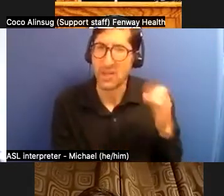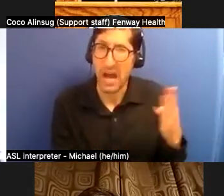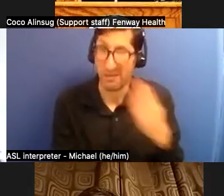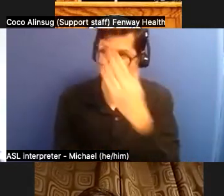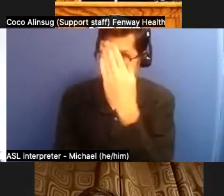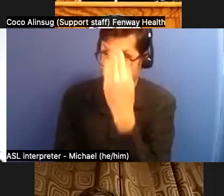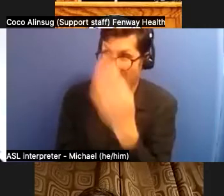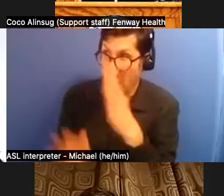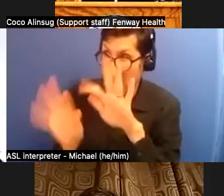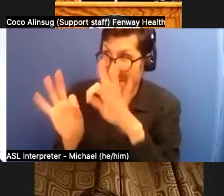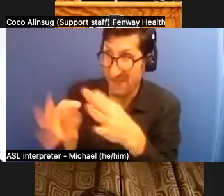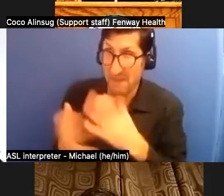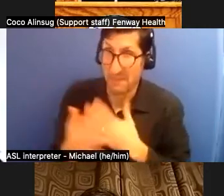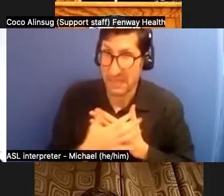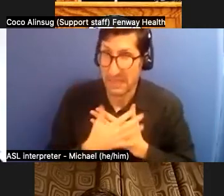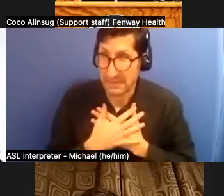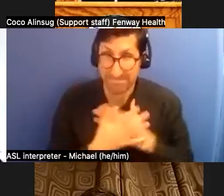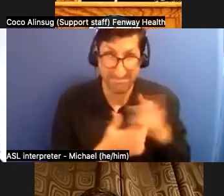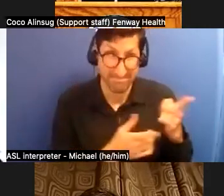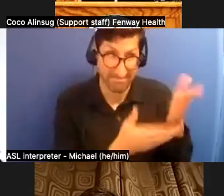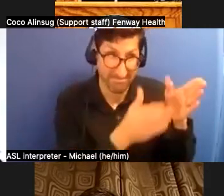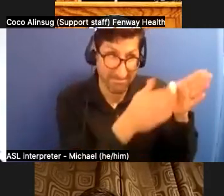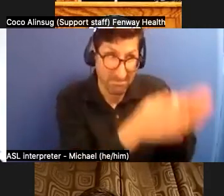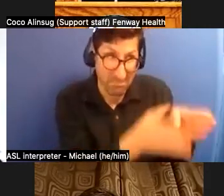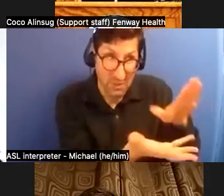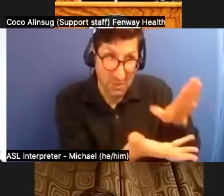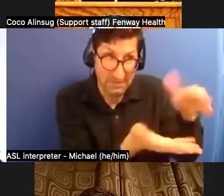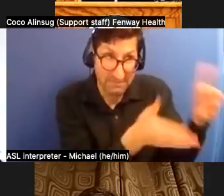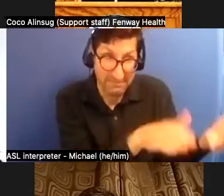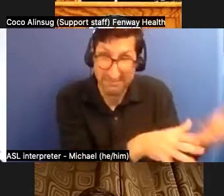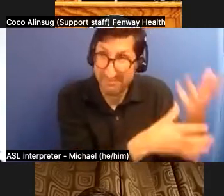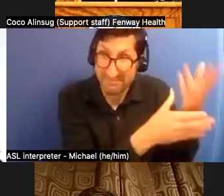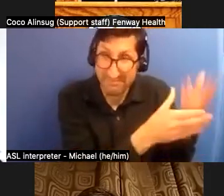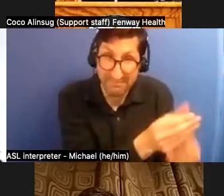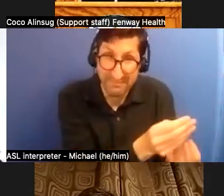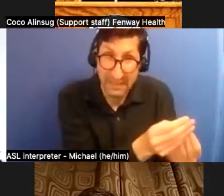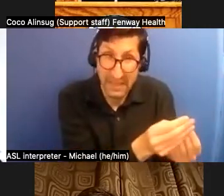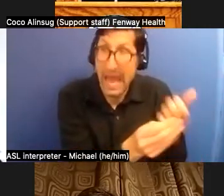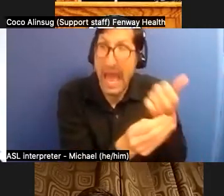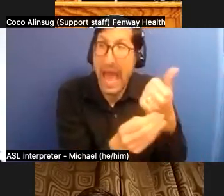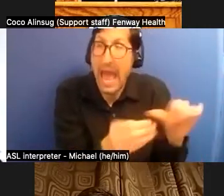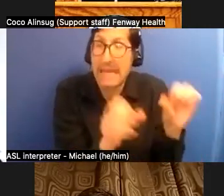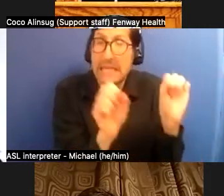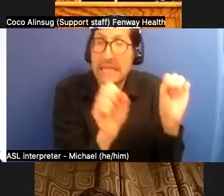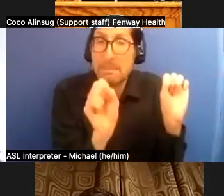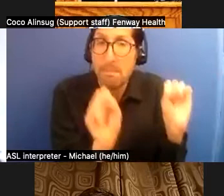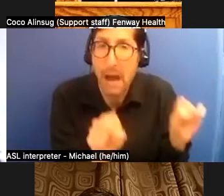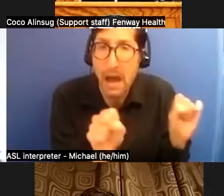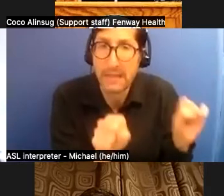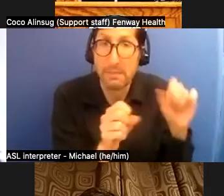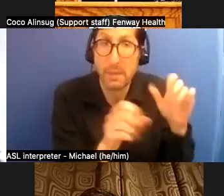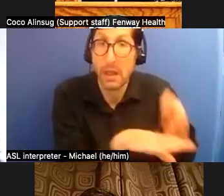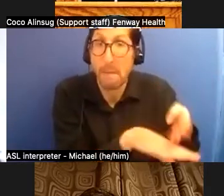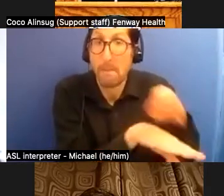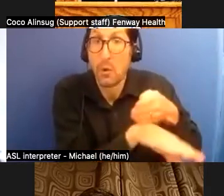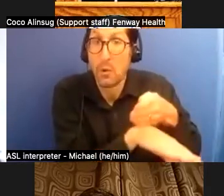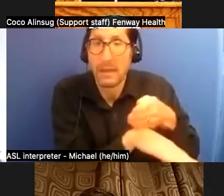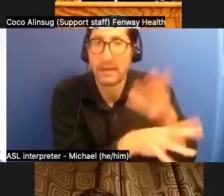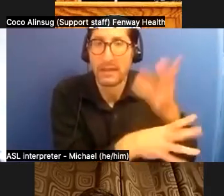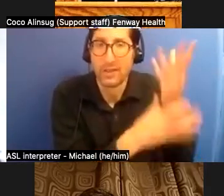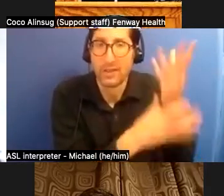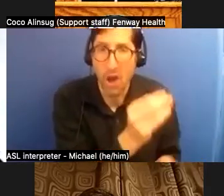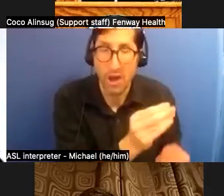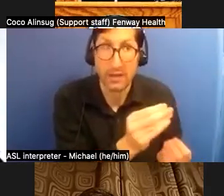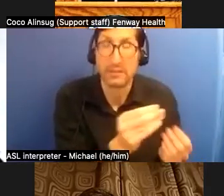the route to any sort of positive change had come to an end. And then seeing that ripple effect go back out